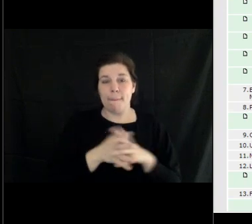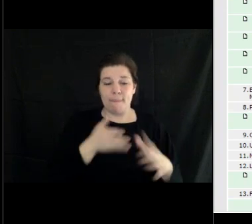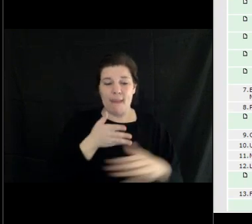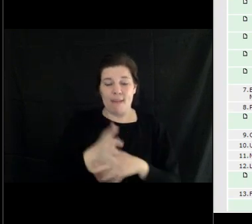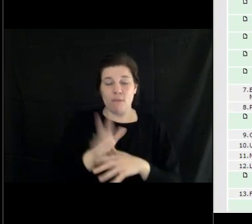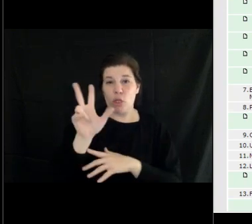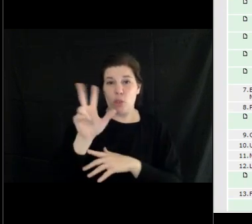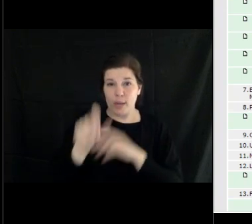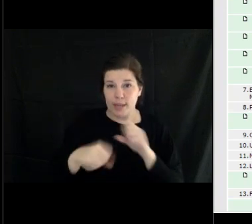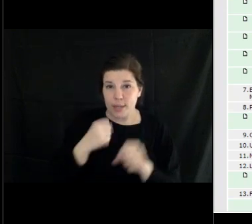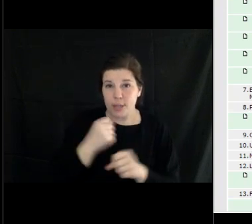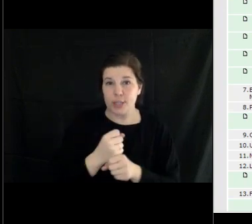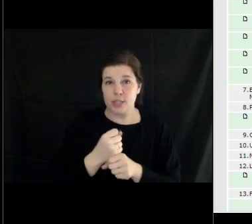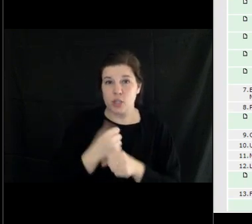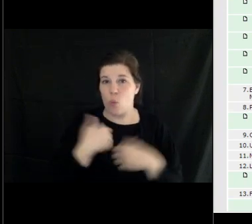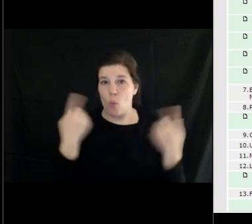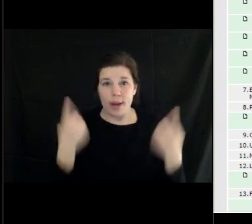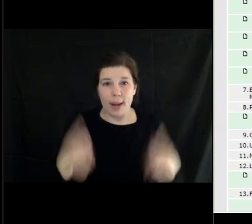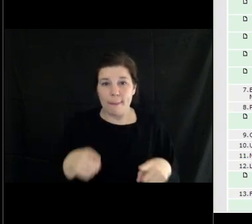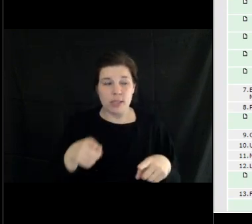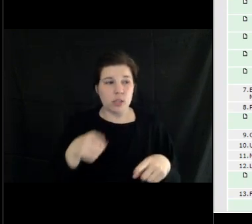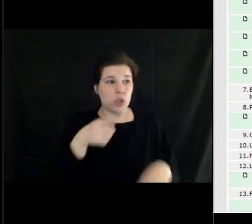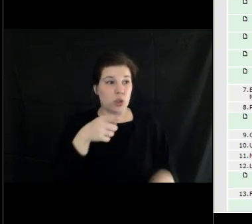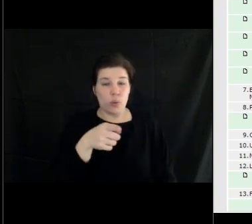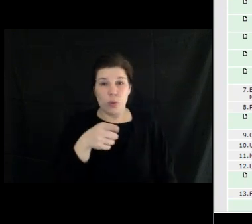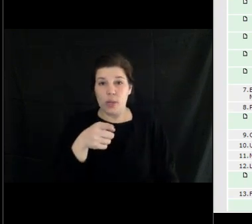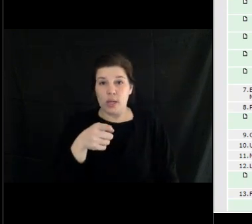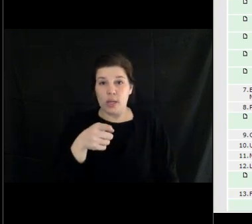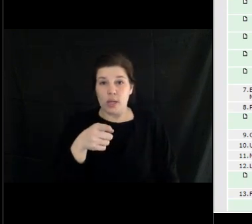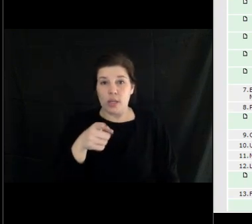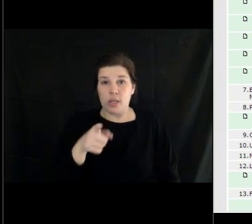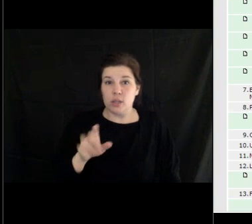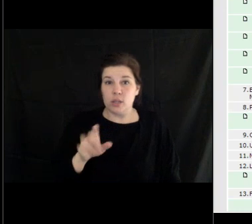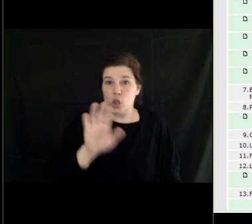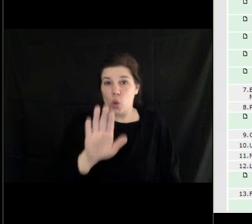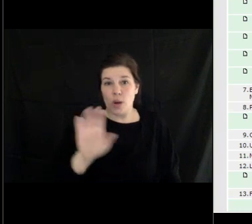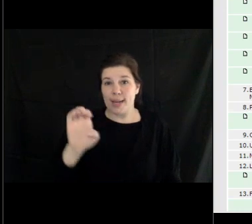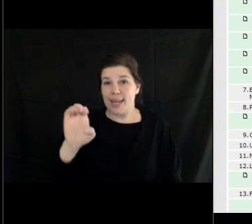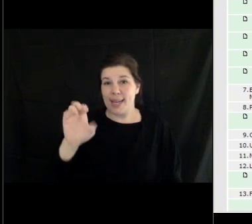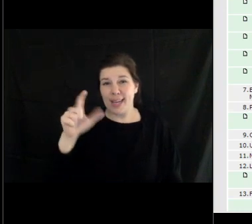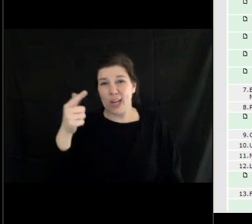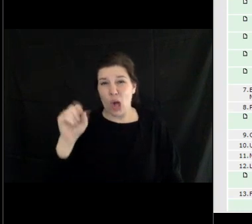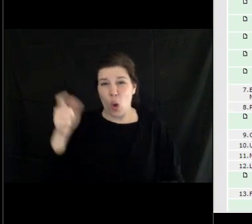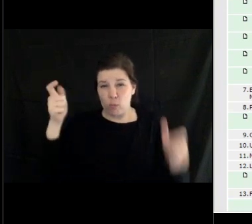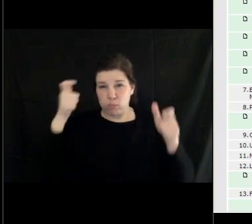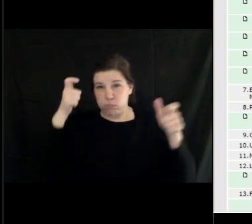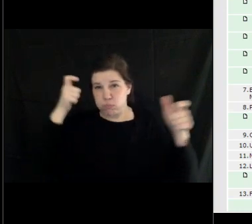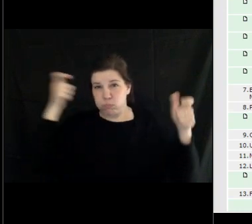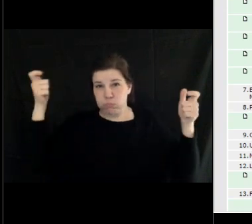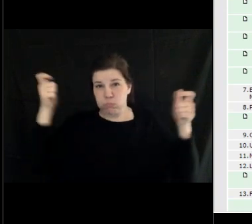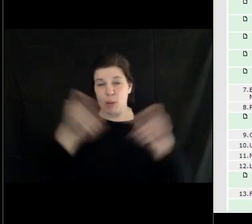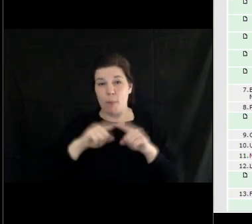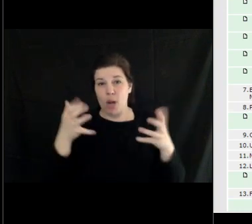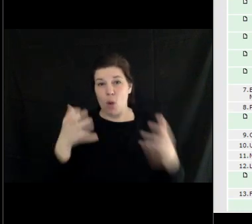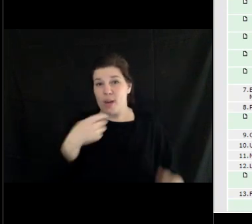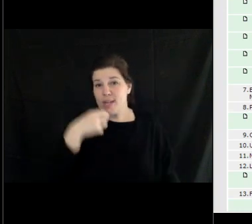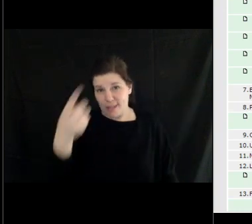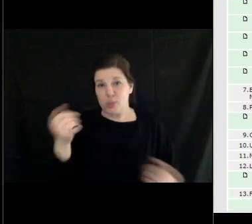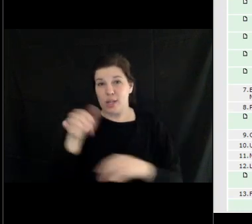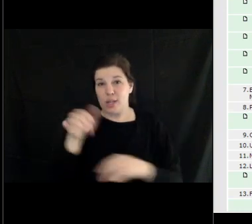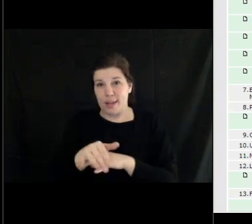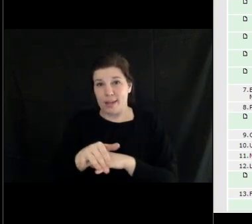years, what has happened to you and your ego. But sir, I'm going to tell you tonight, my